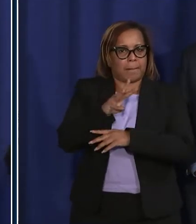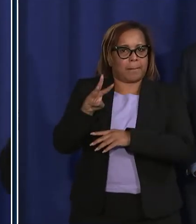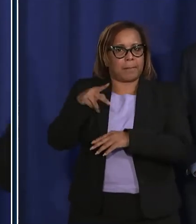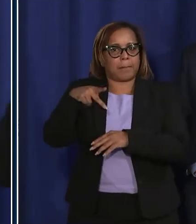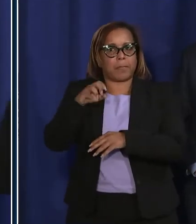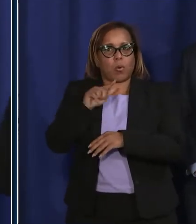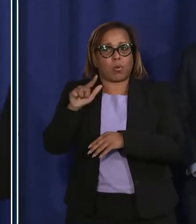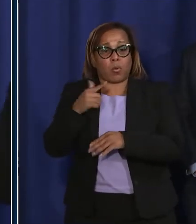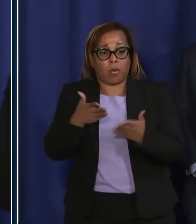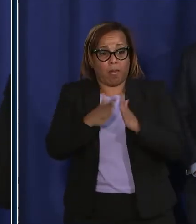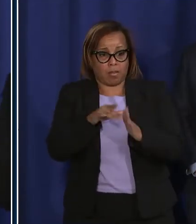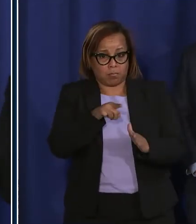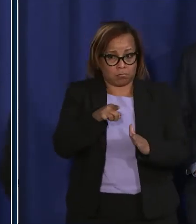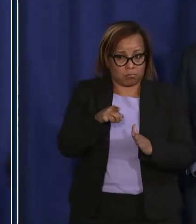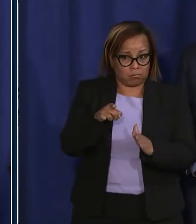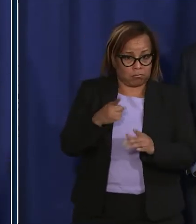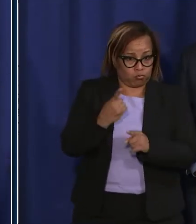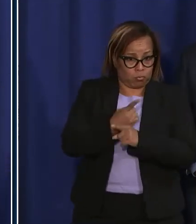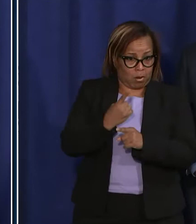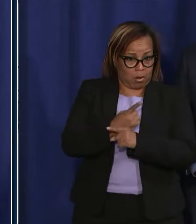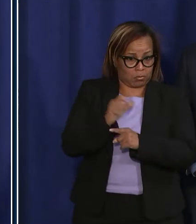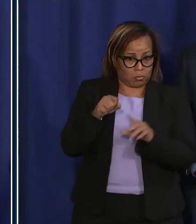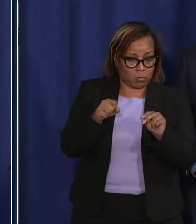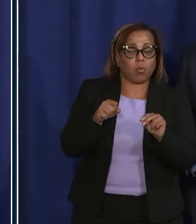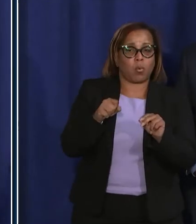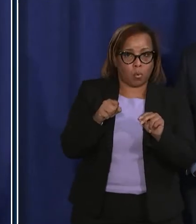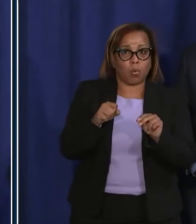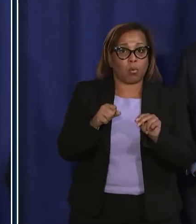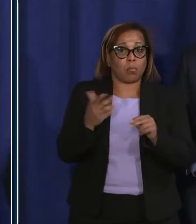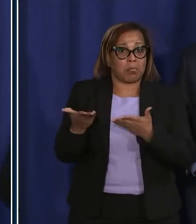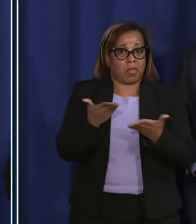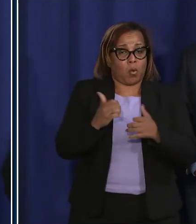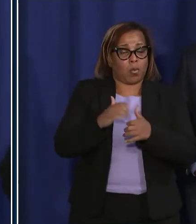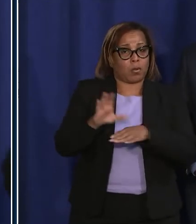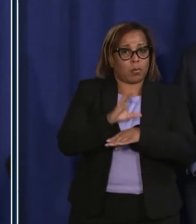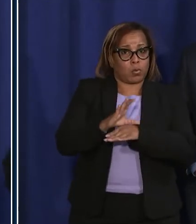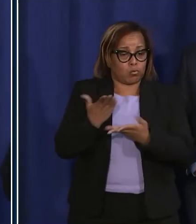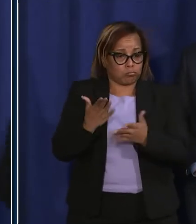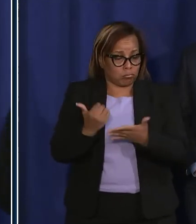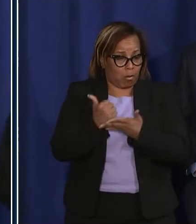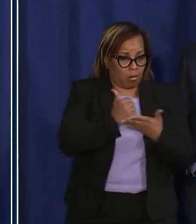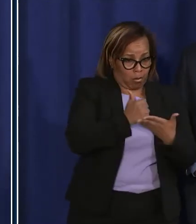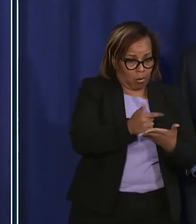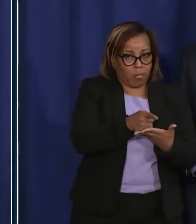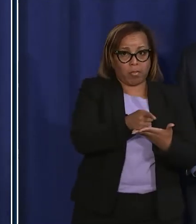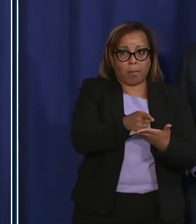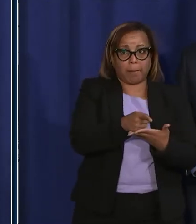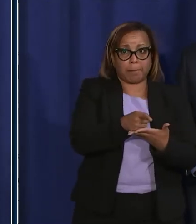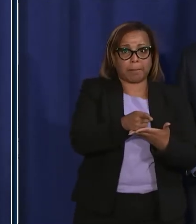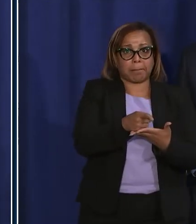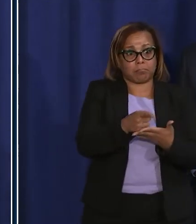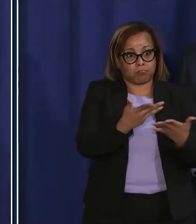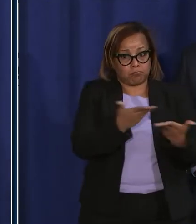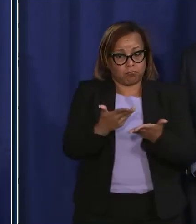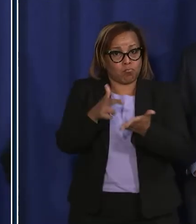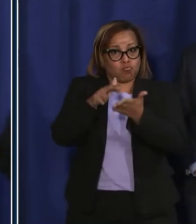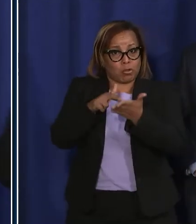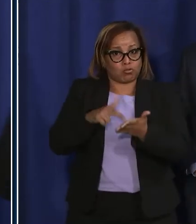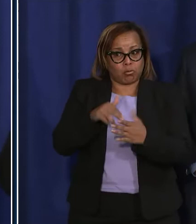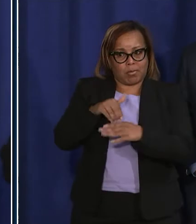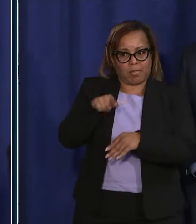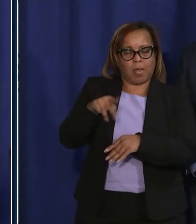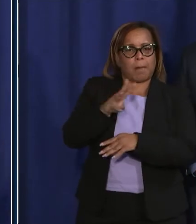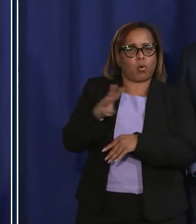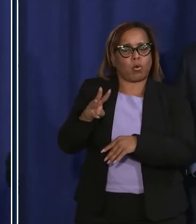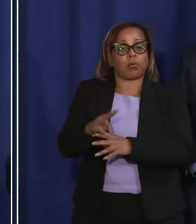going to ask them if that's correct or not. We're going to be right there with a computer to help them get registered in the portal.